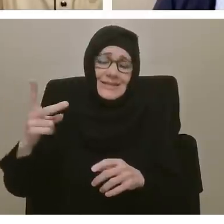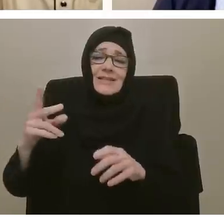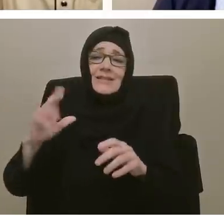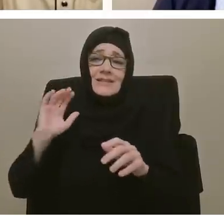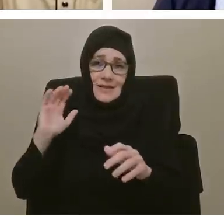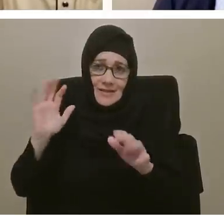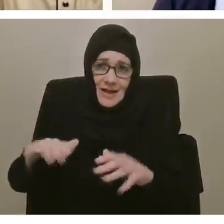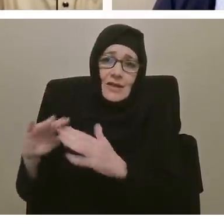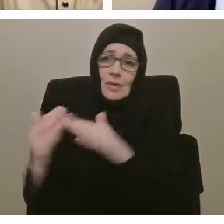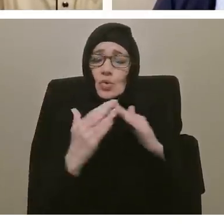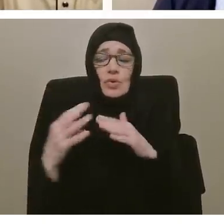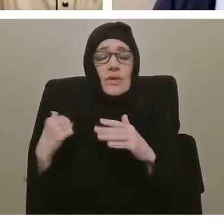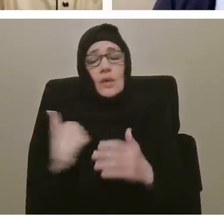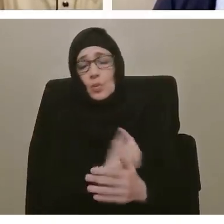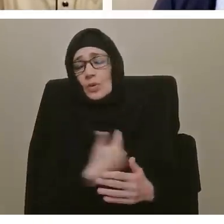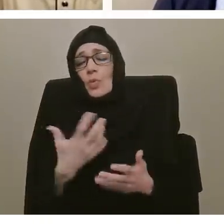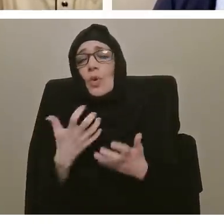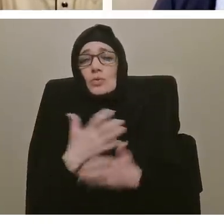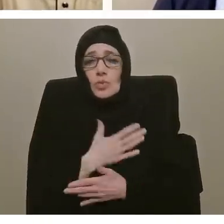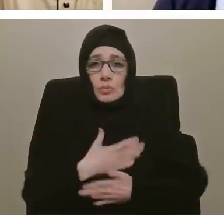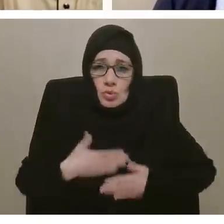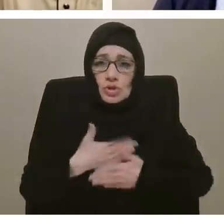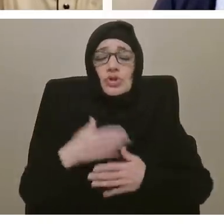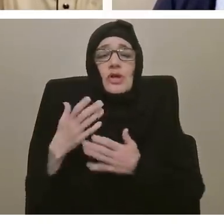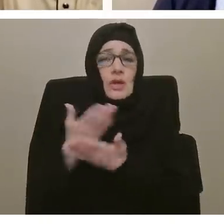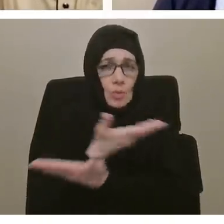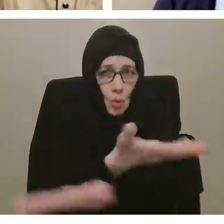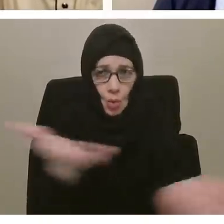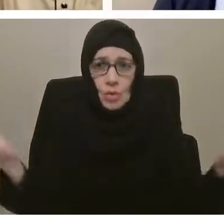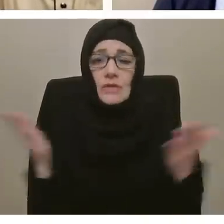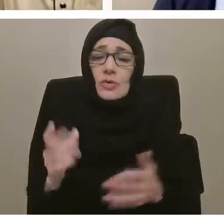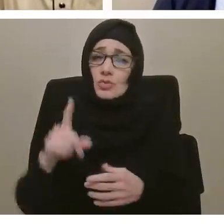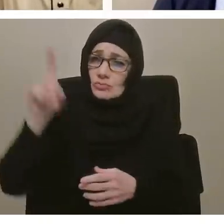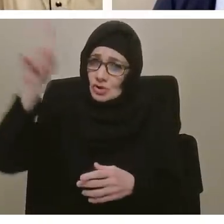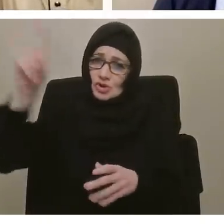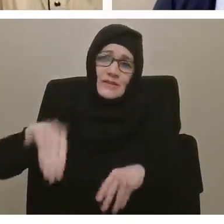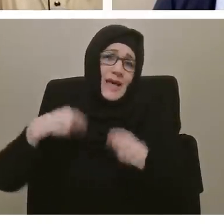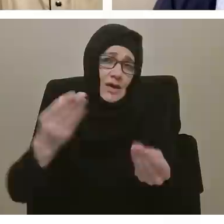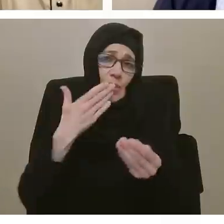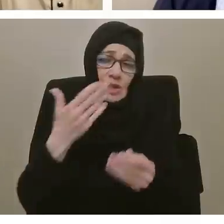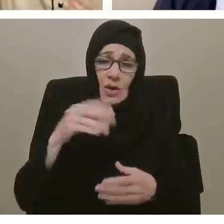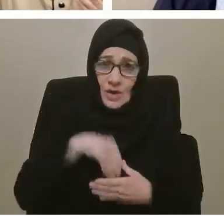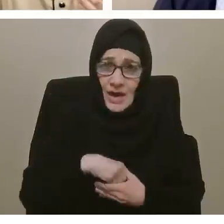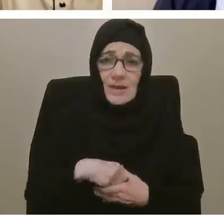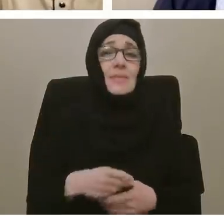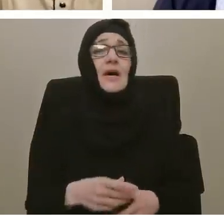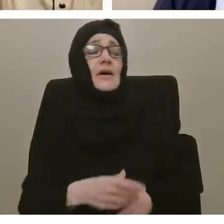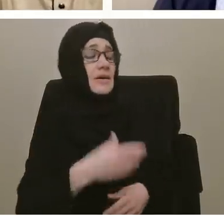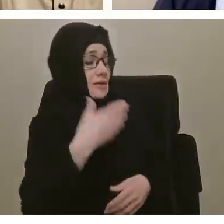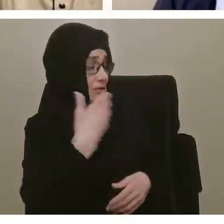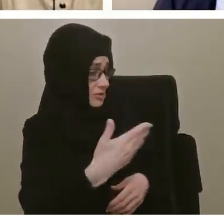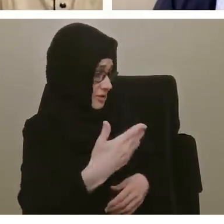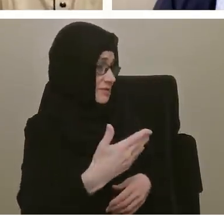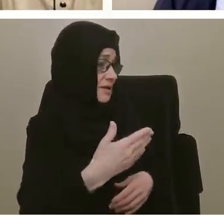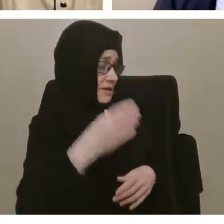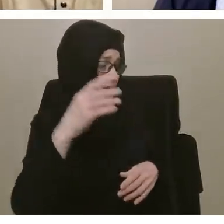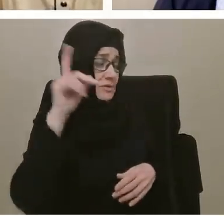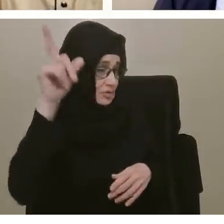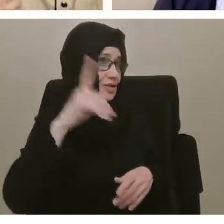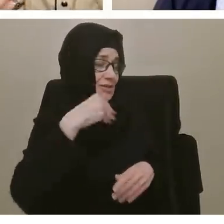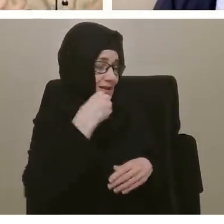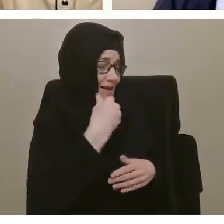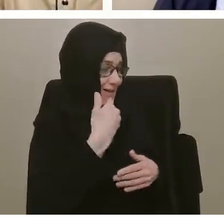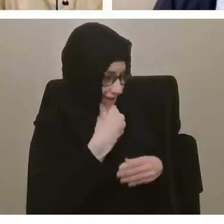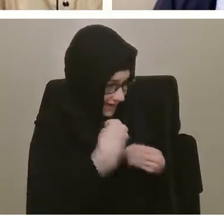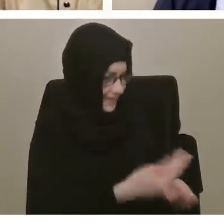to just send our appreciation to you all. So, jazakumullah khairan, jazakallah khair, Sheikh Abdullah, jazakallah khair, Sheikh Yasir, for agreeing to